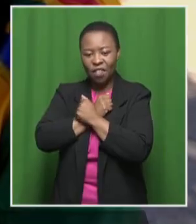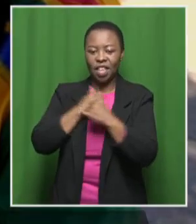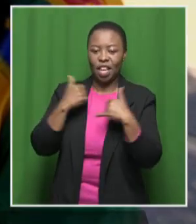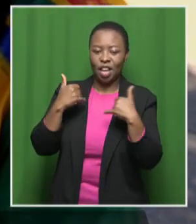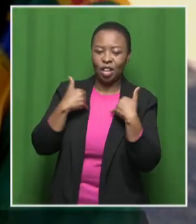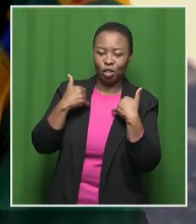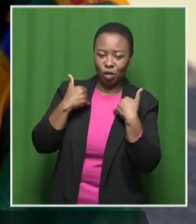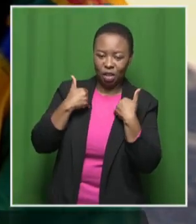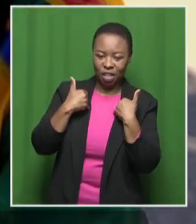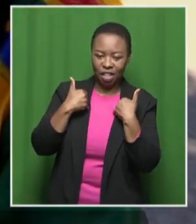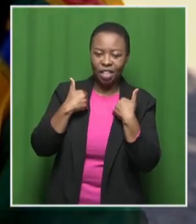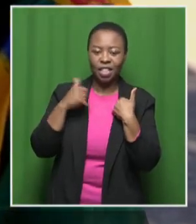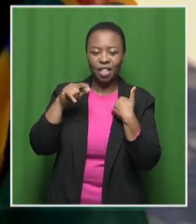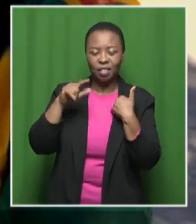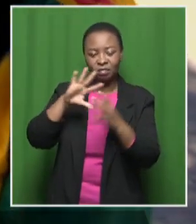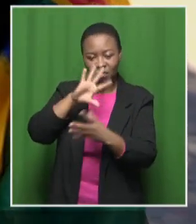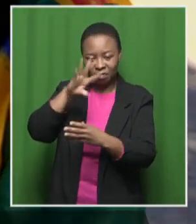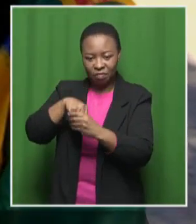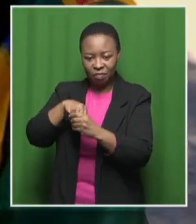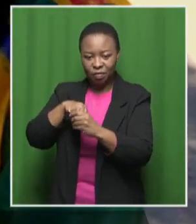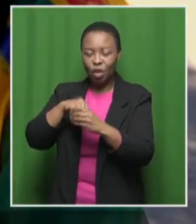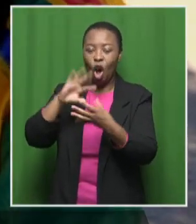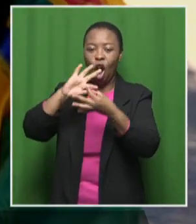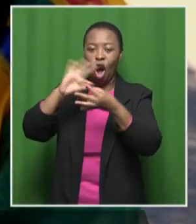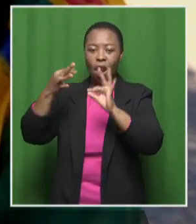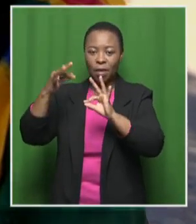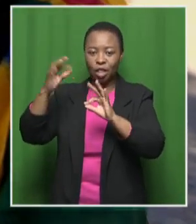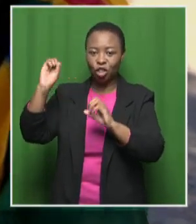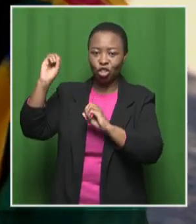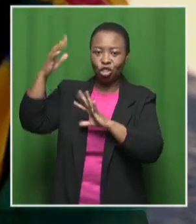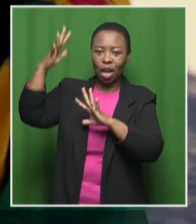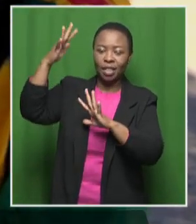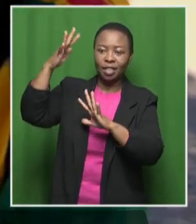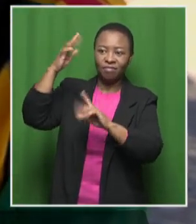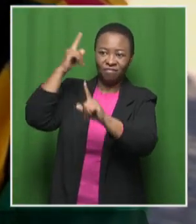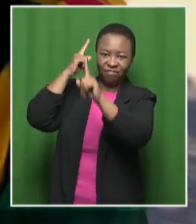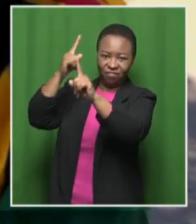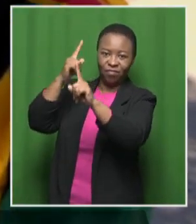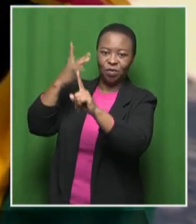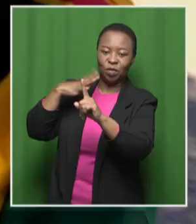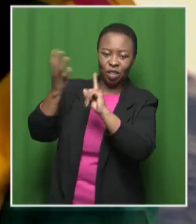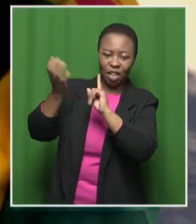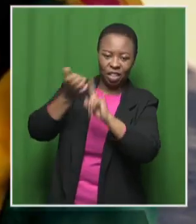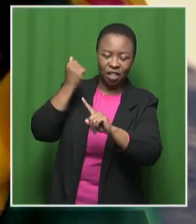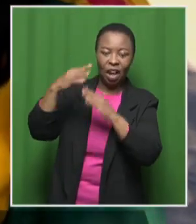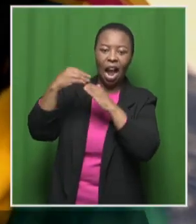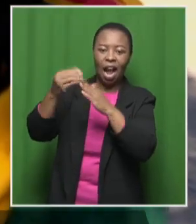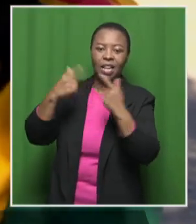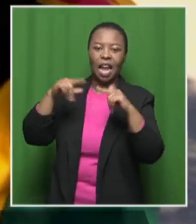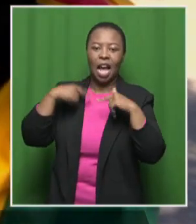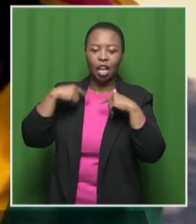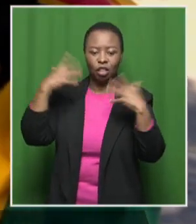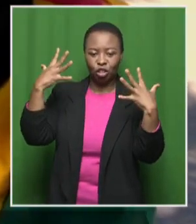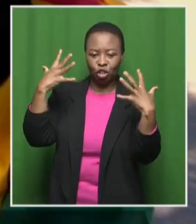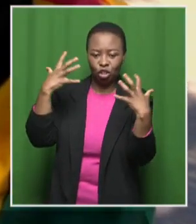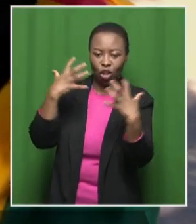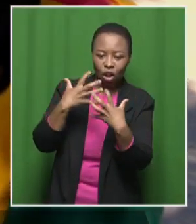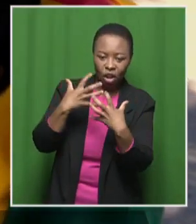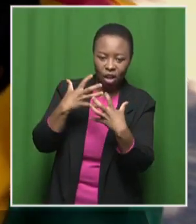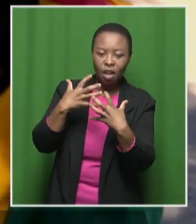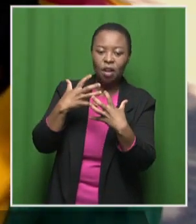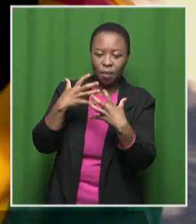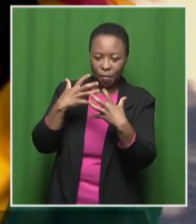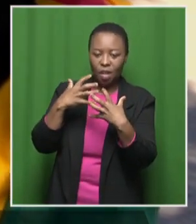the lines of the race. The Olympic shines a beacon bright, guiding us forward through the darkness of night. For the